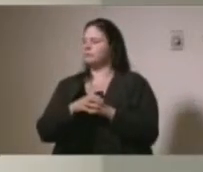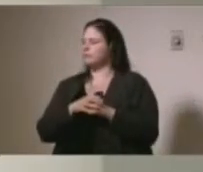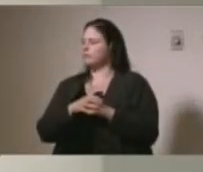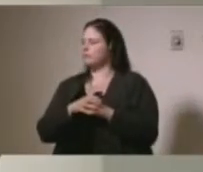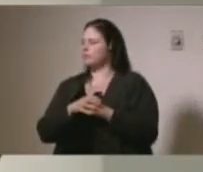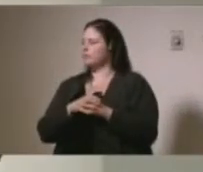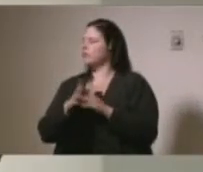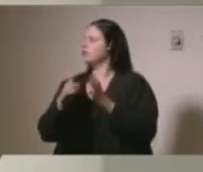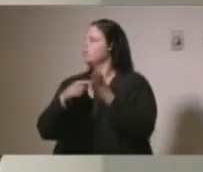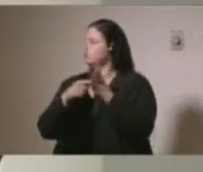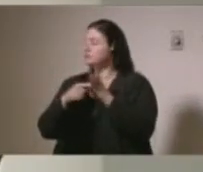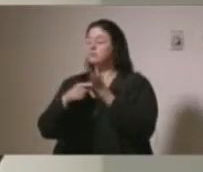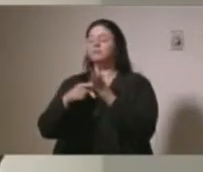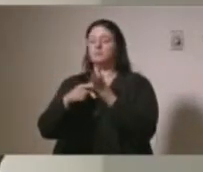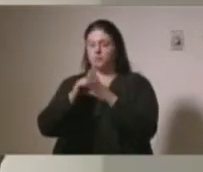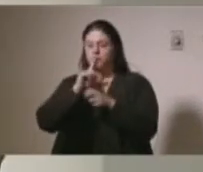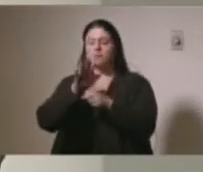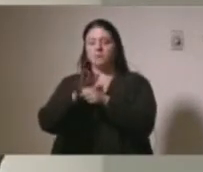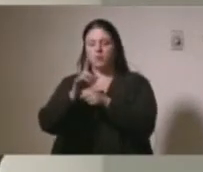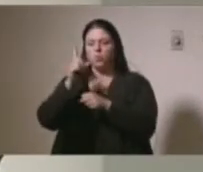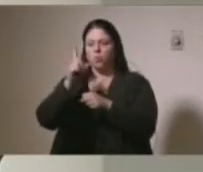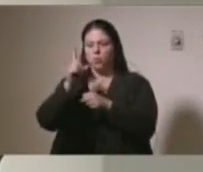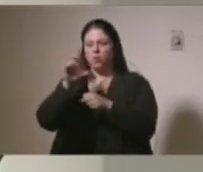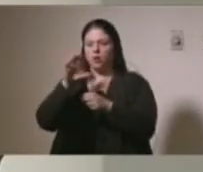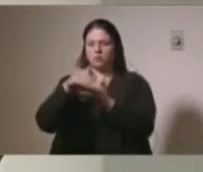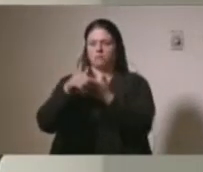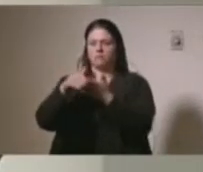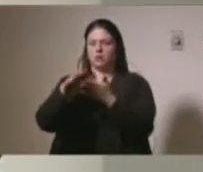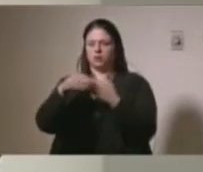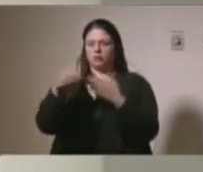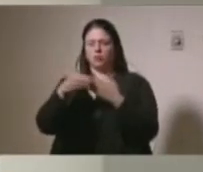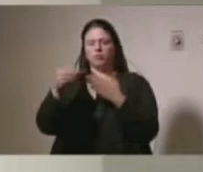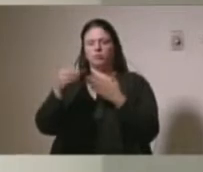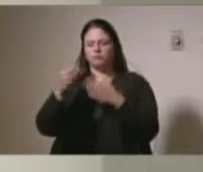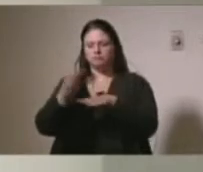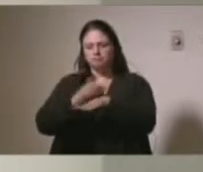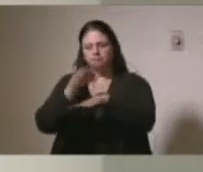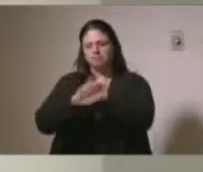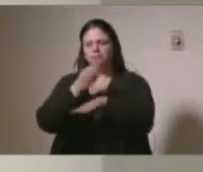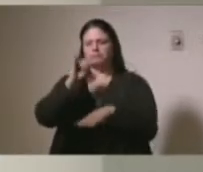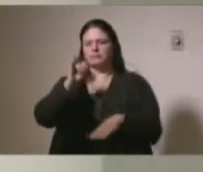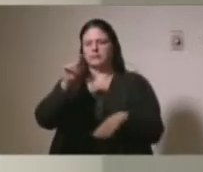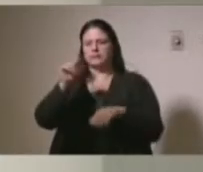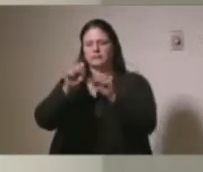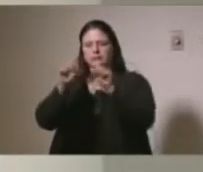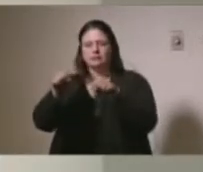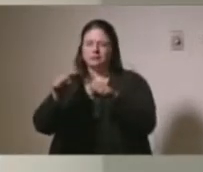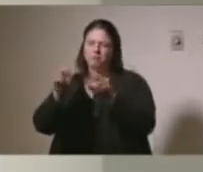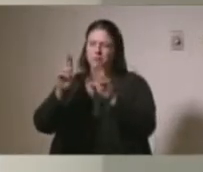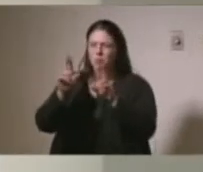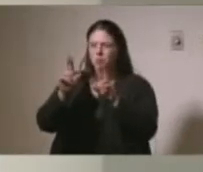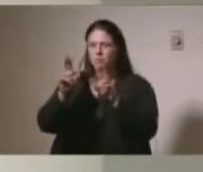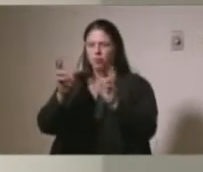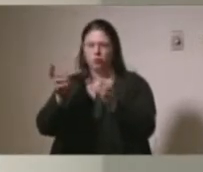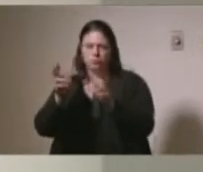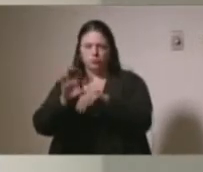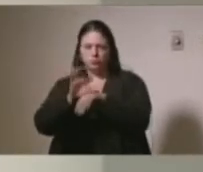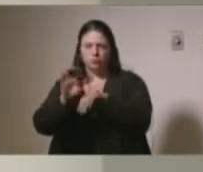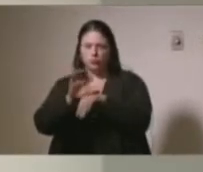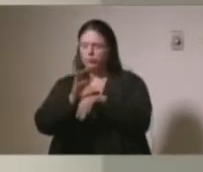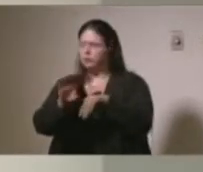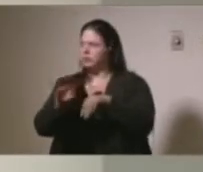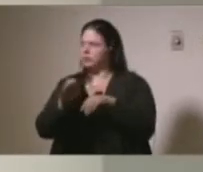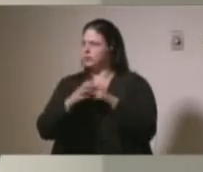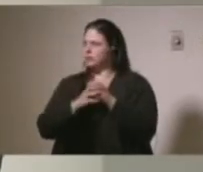$100 million to upgrade its IT, hopefully computers, yeah, good,